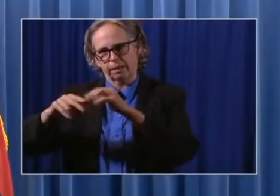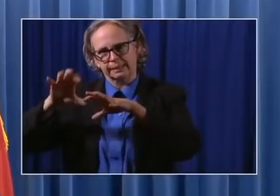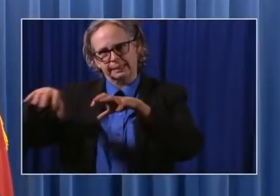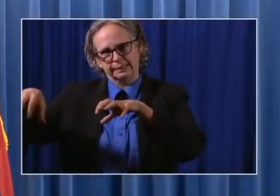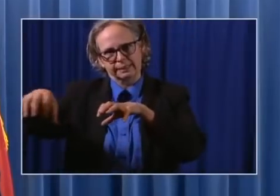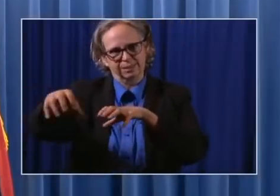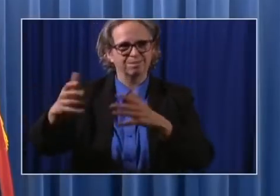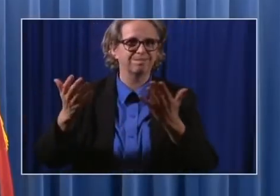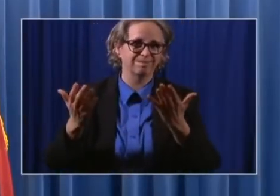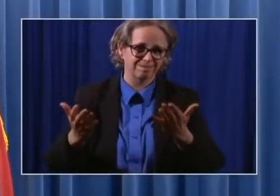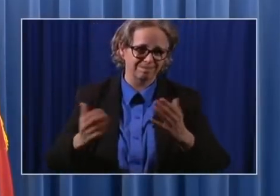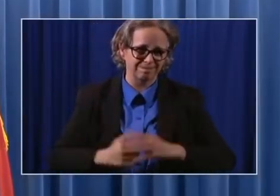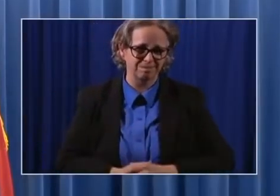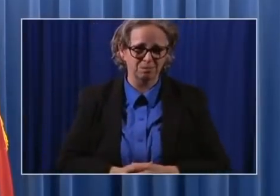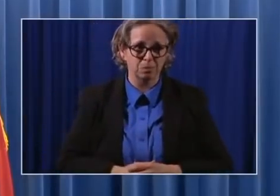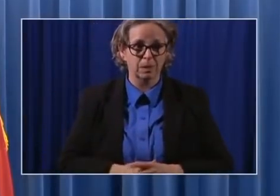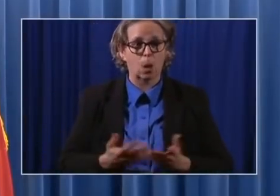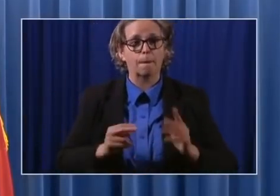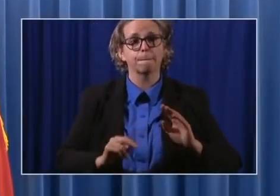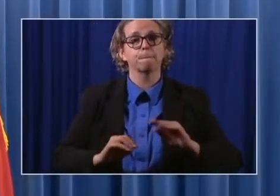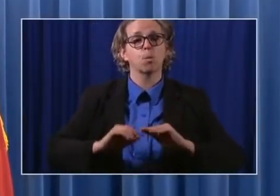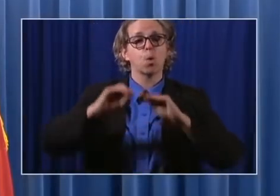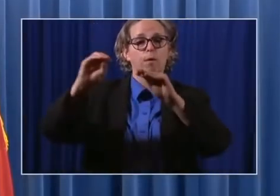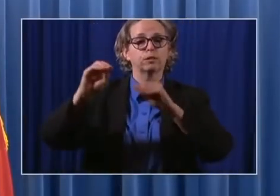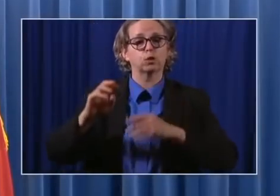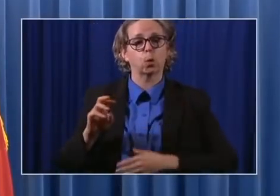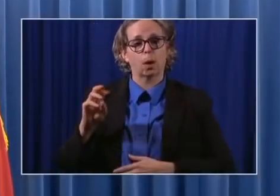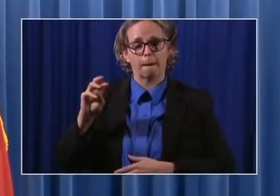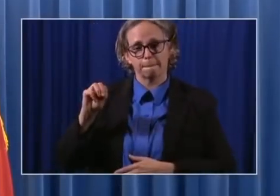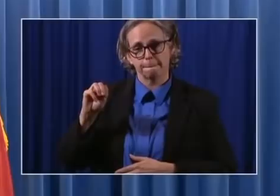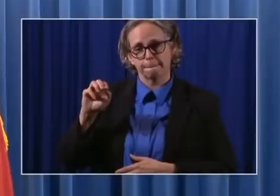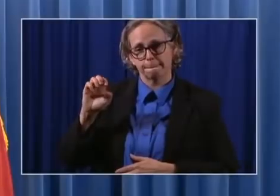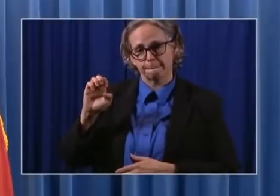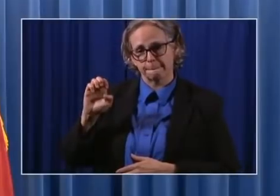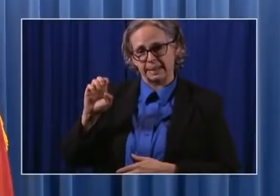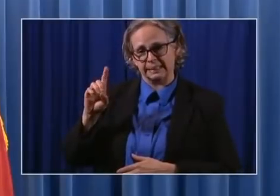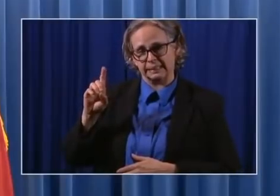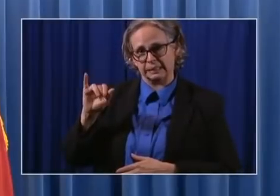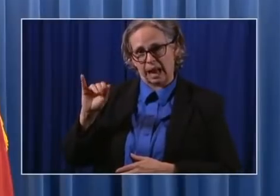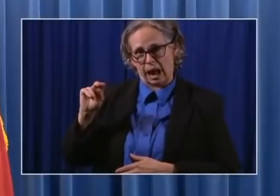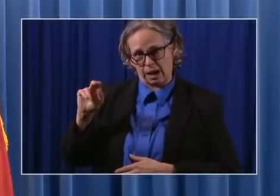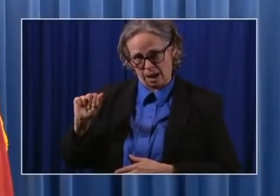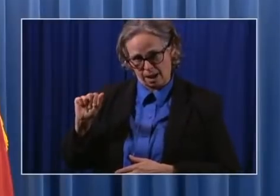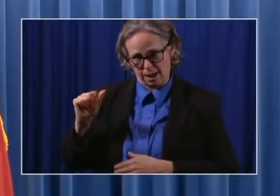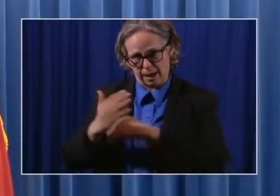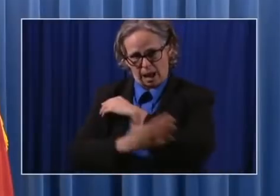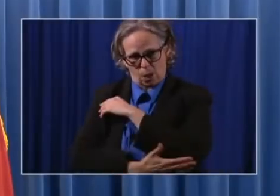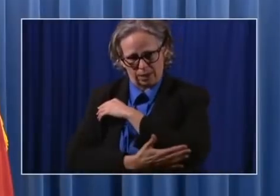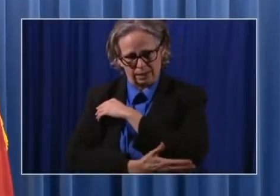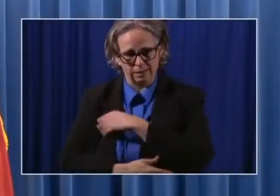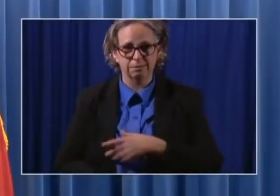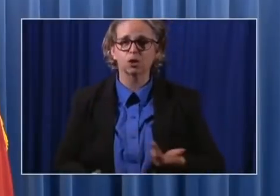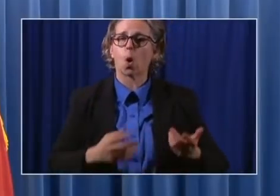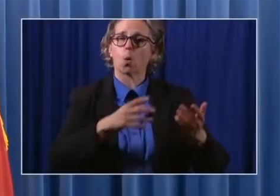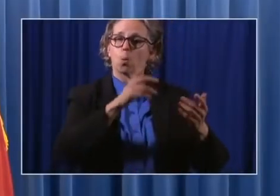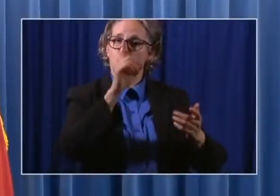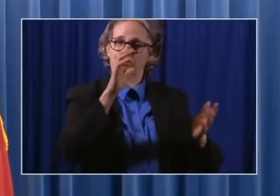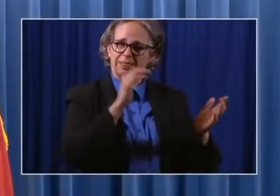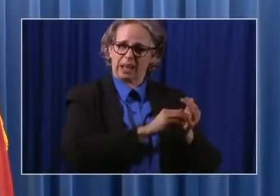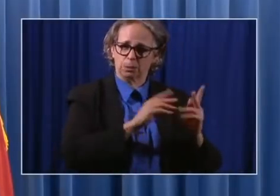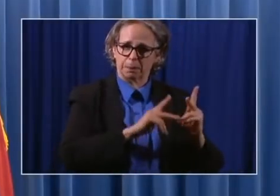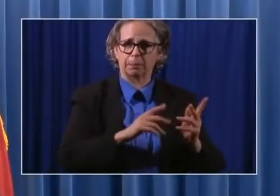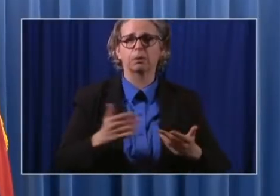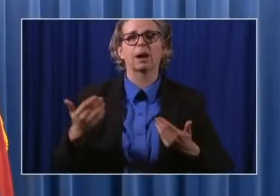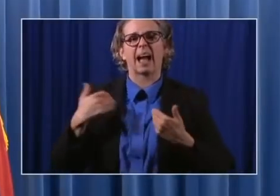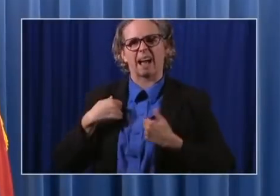Let's go up to Medina. They are at 61.8 cases per 100,000 residents. Medina County is now is